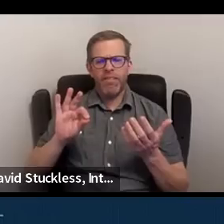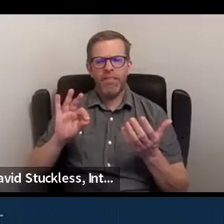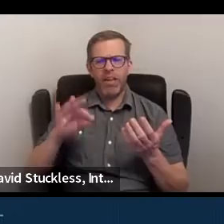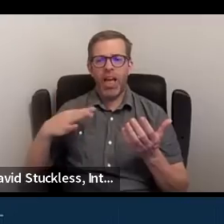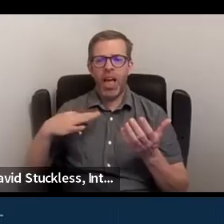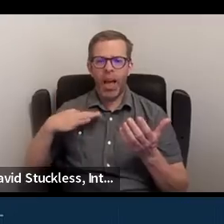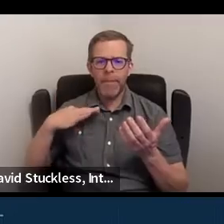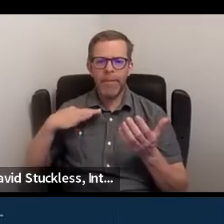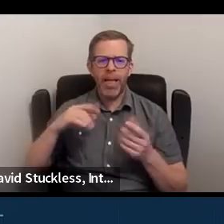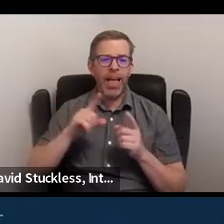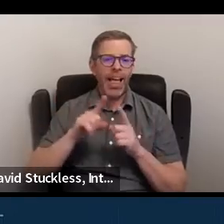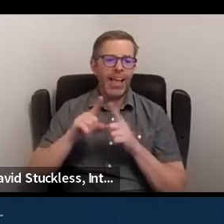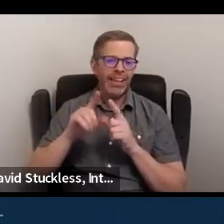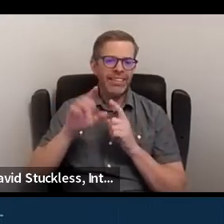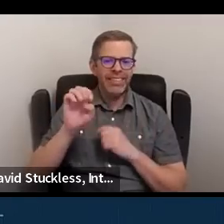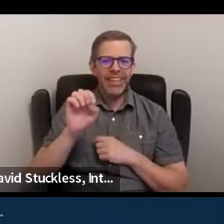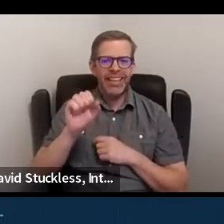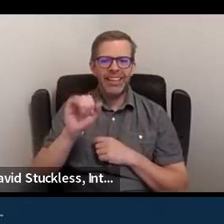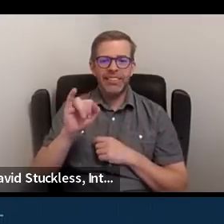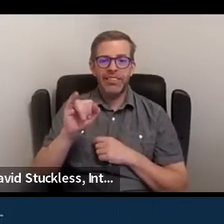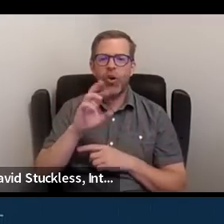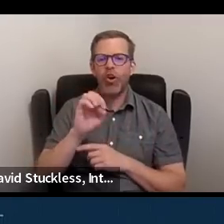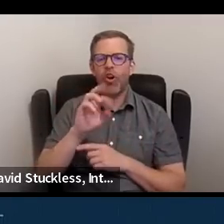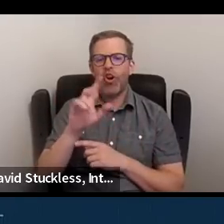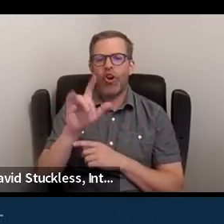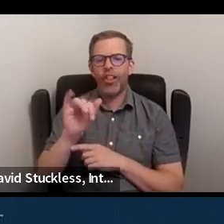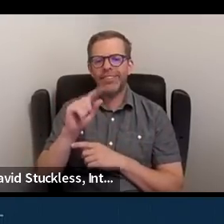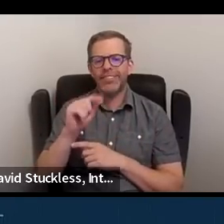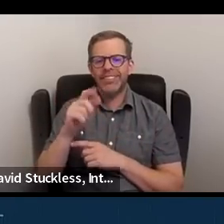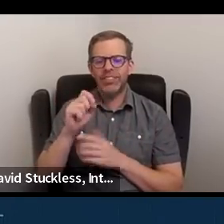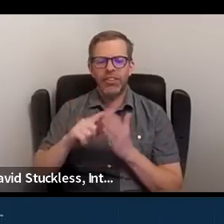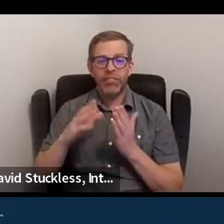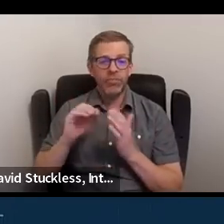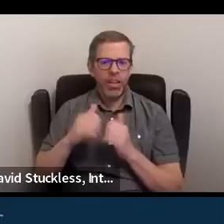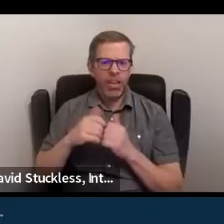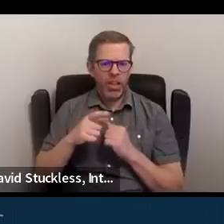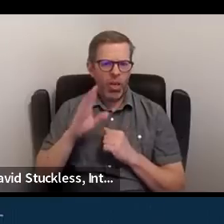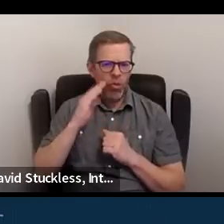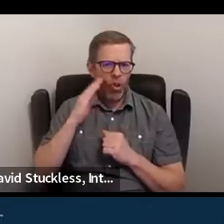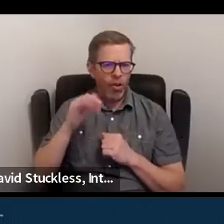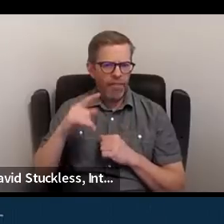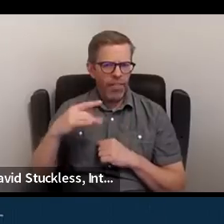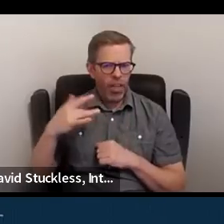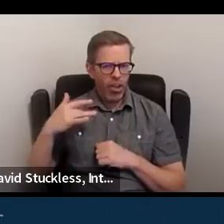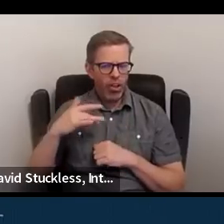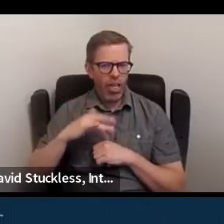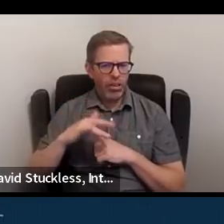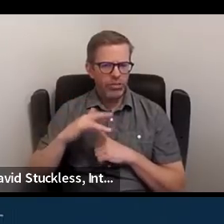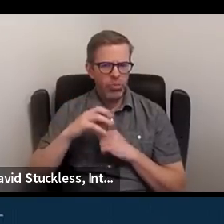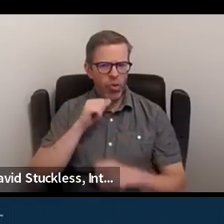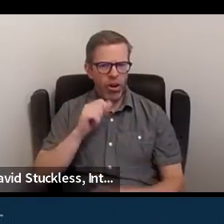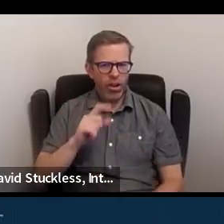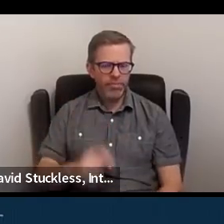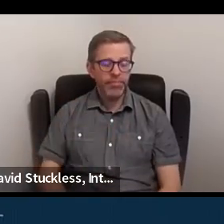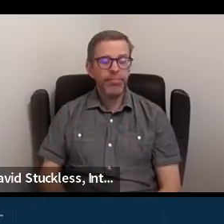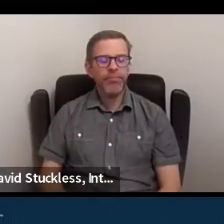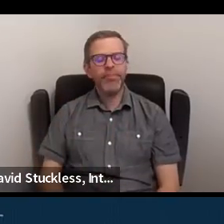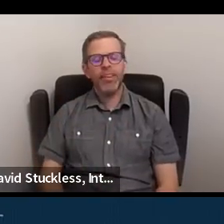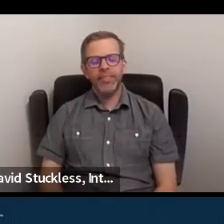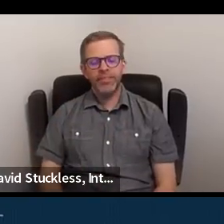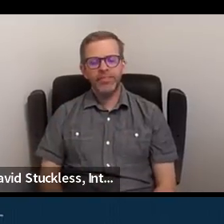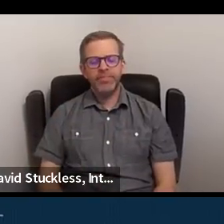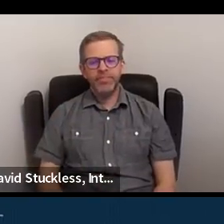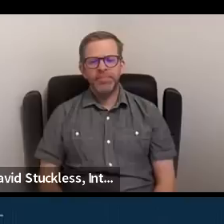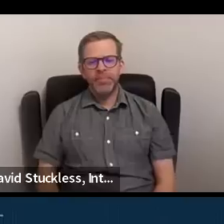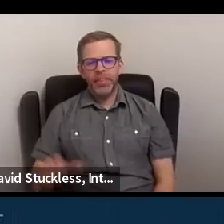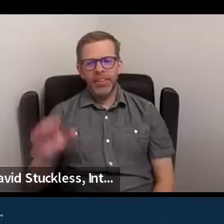applying as an ESI or early stage investigator, and how would they know whether they were eligible or not? Well, an early stage investigator